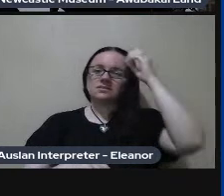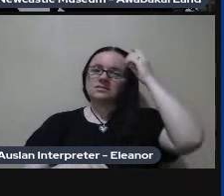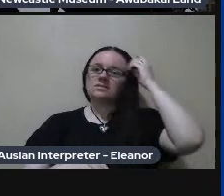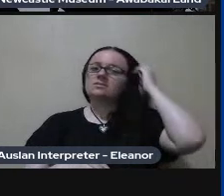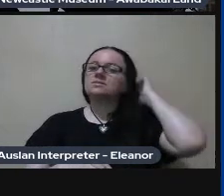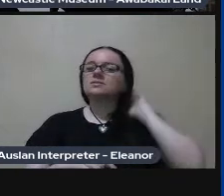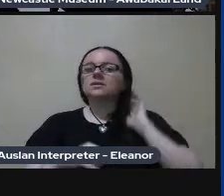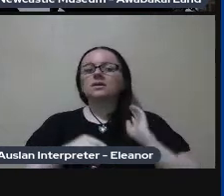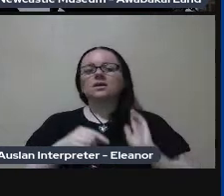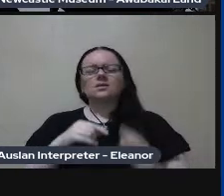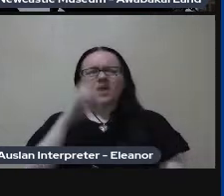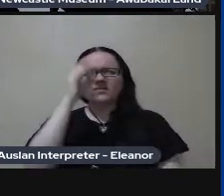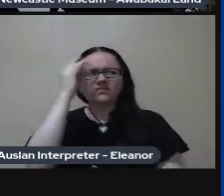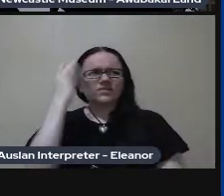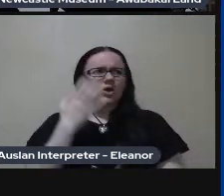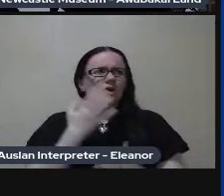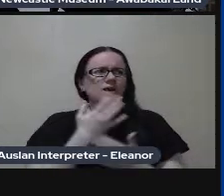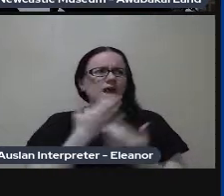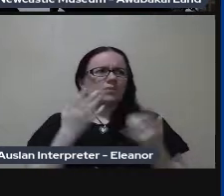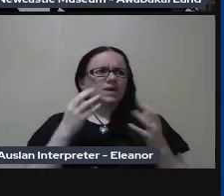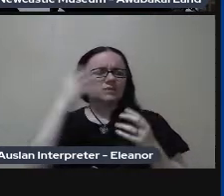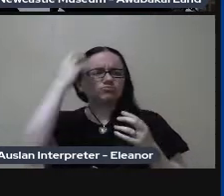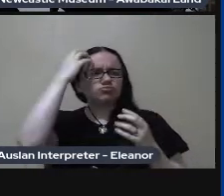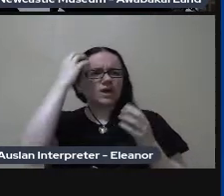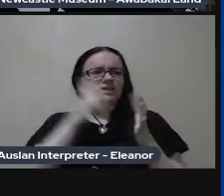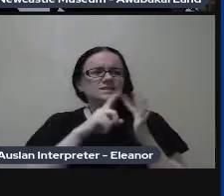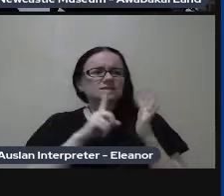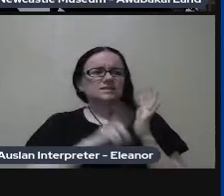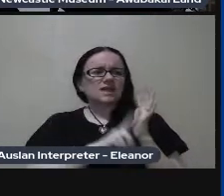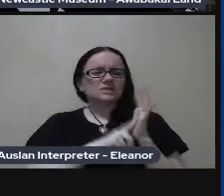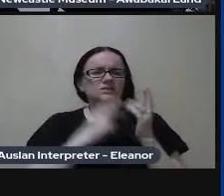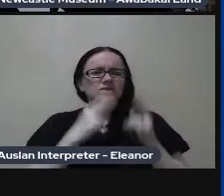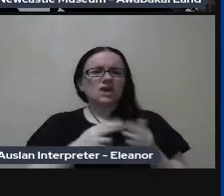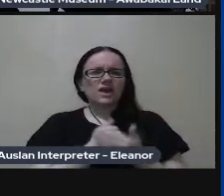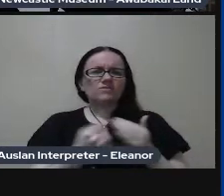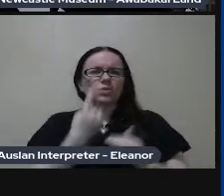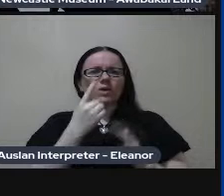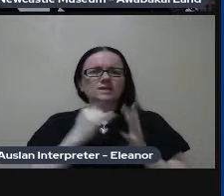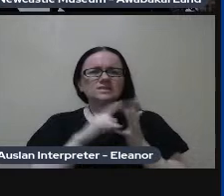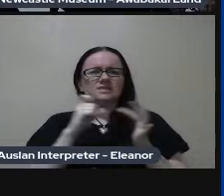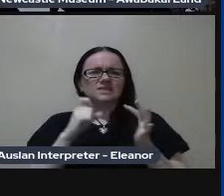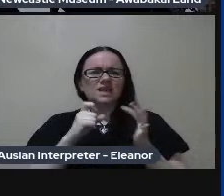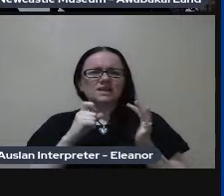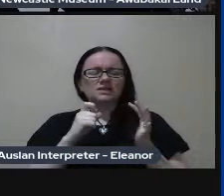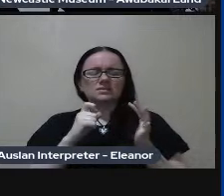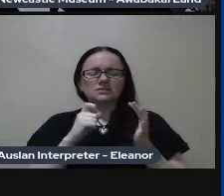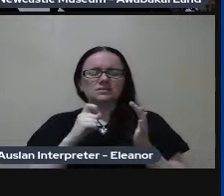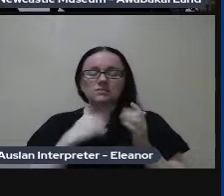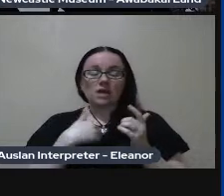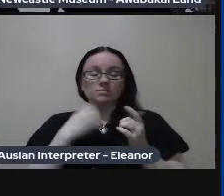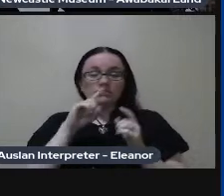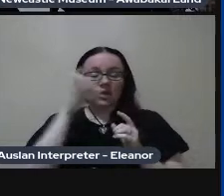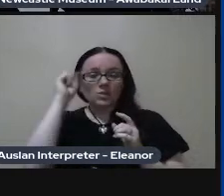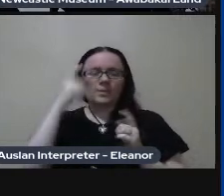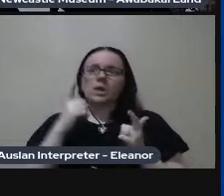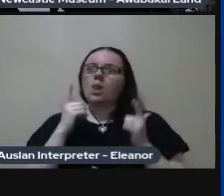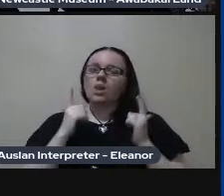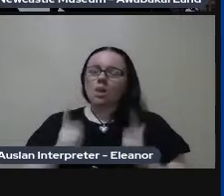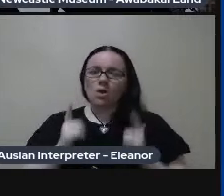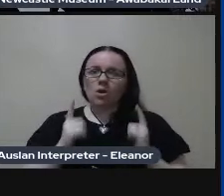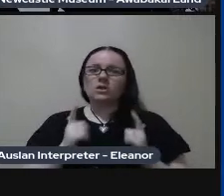how many brain cells die every second when you're having a stroke, but it's a lot. So every minute,